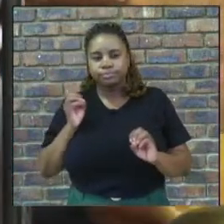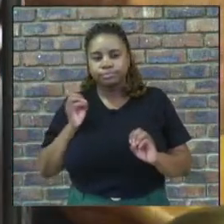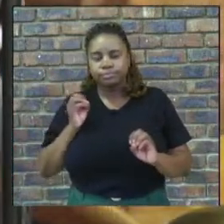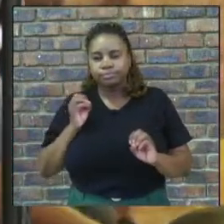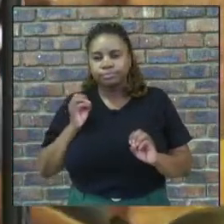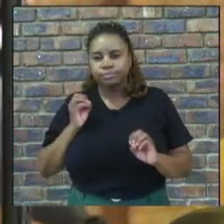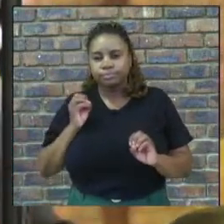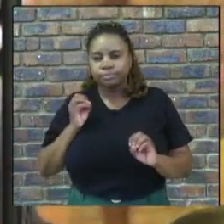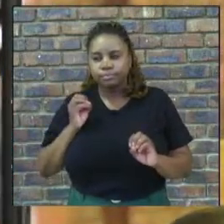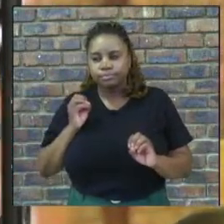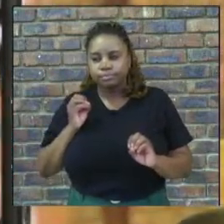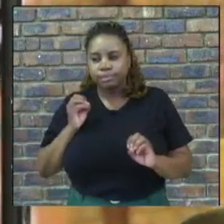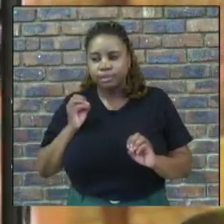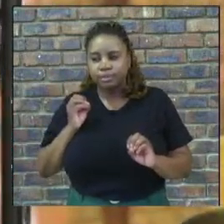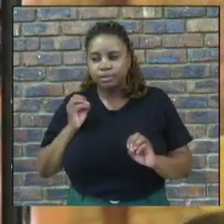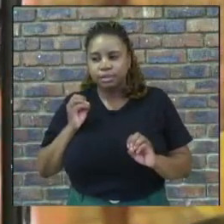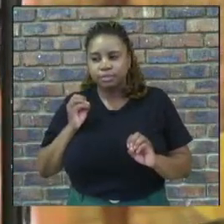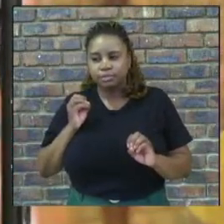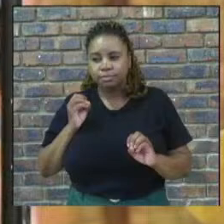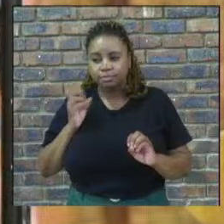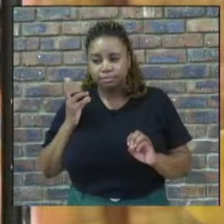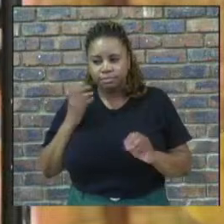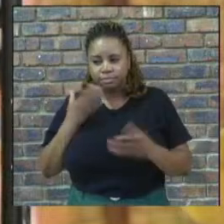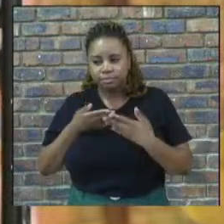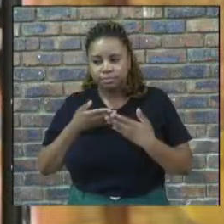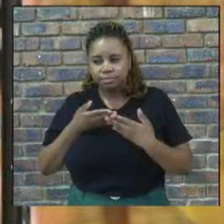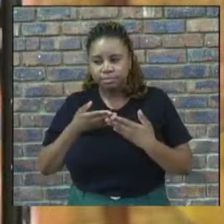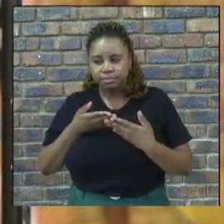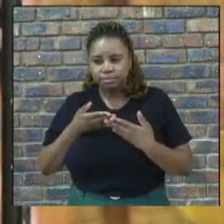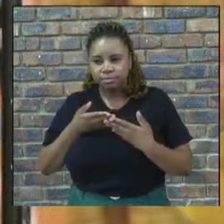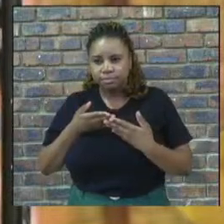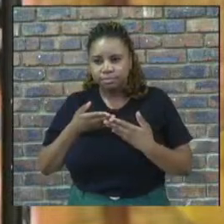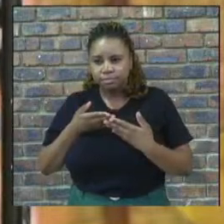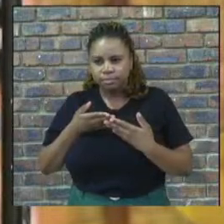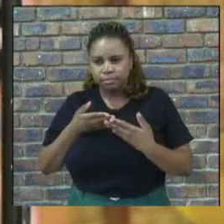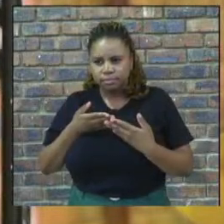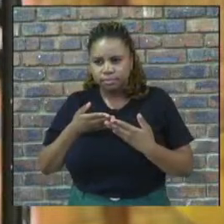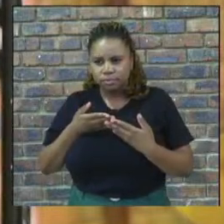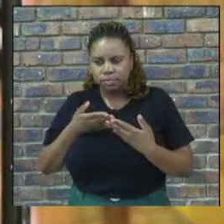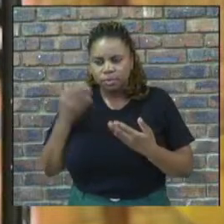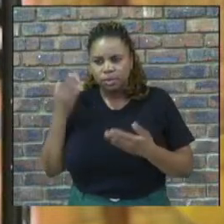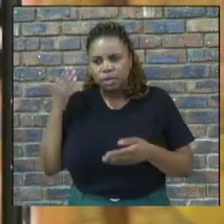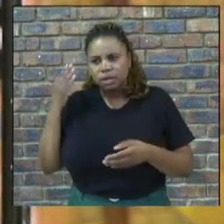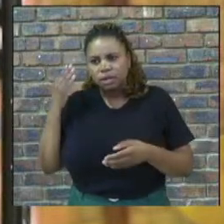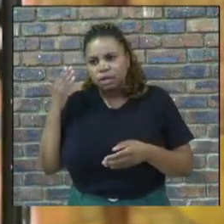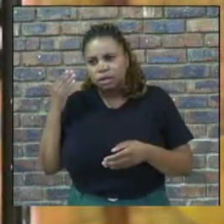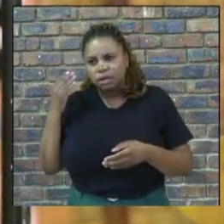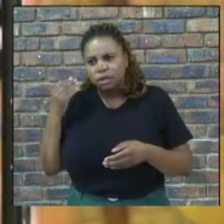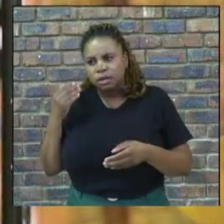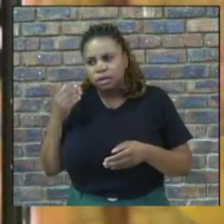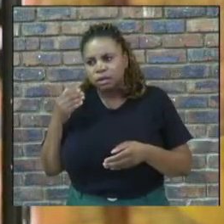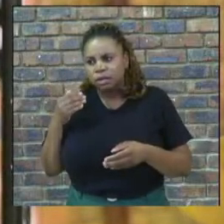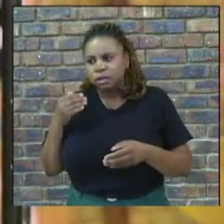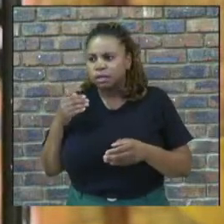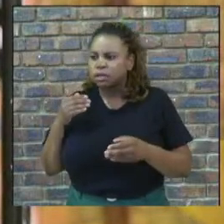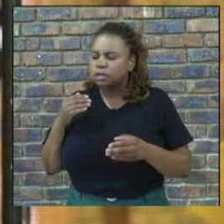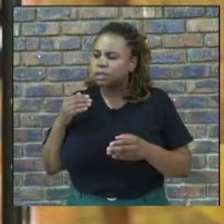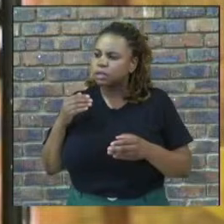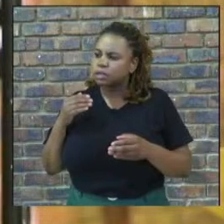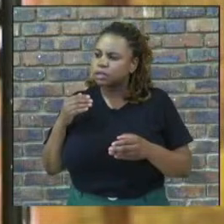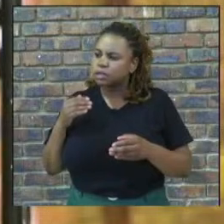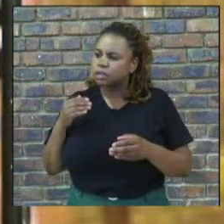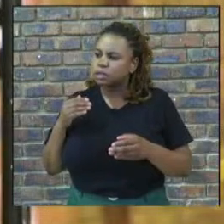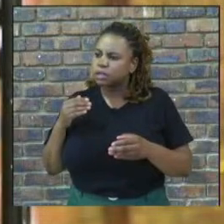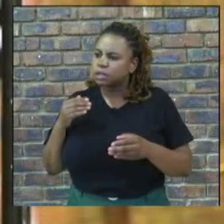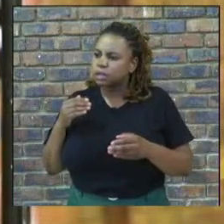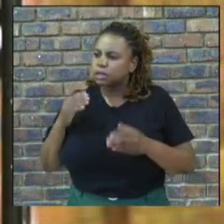mothoke. Ka ge shitse go boletse ka dipile tše ke ra tseba. Taswa re tlwaetse gore aba etla le